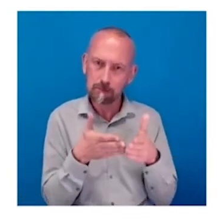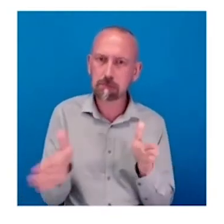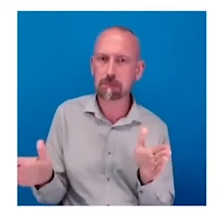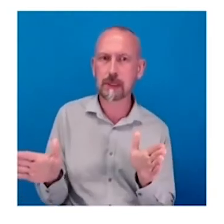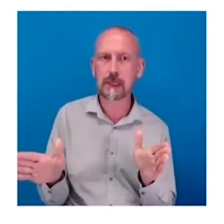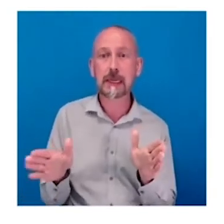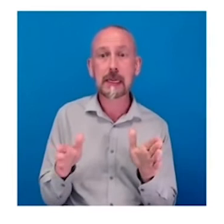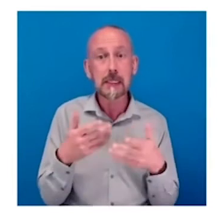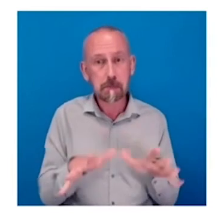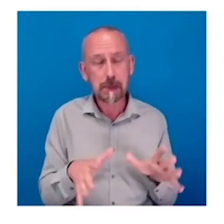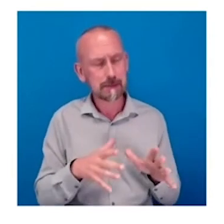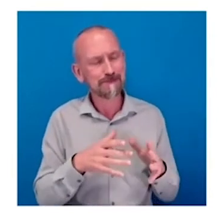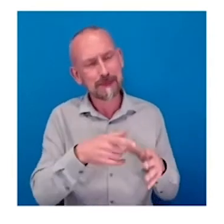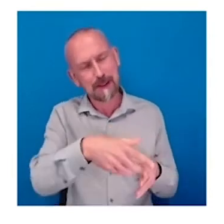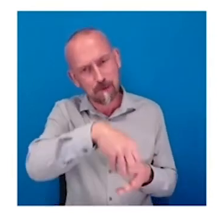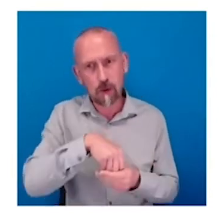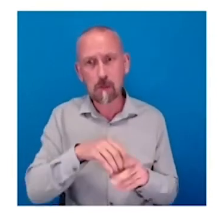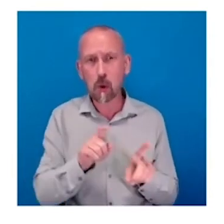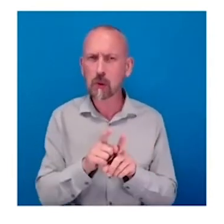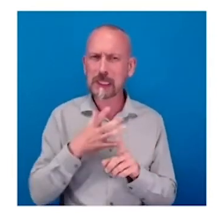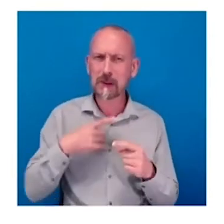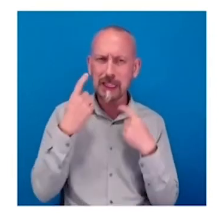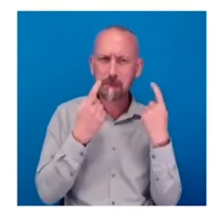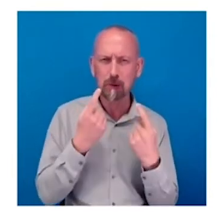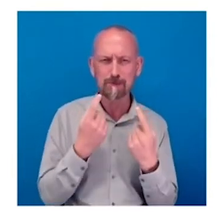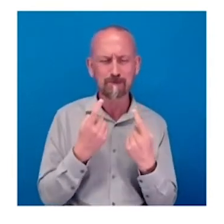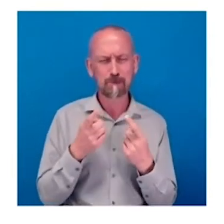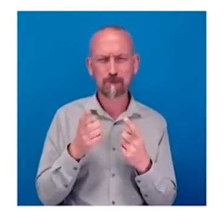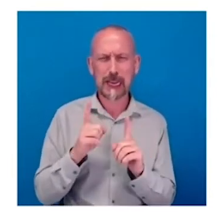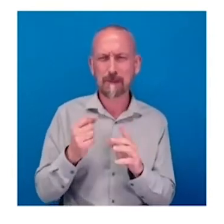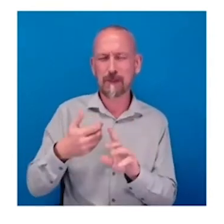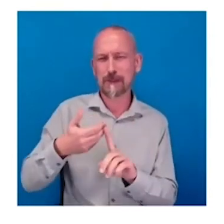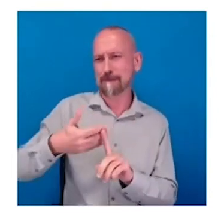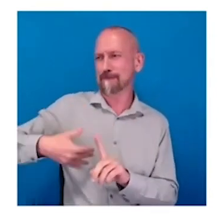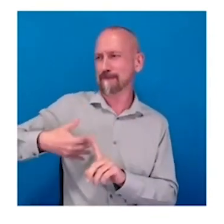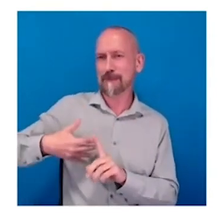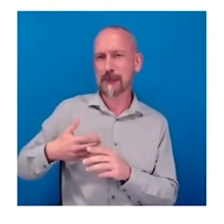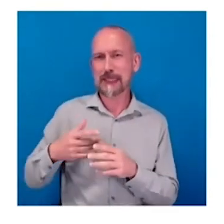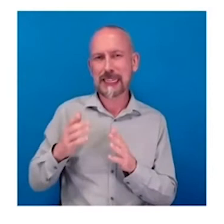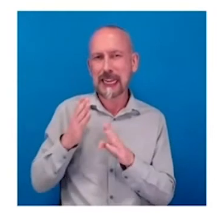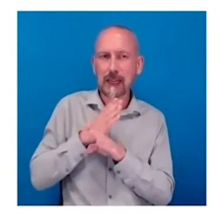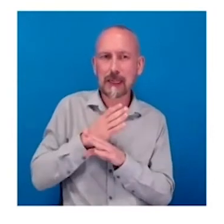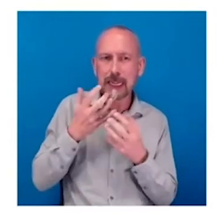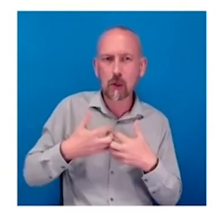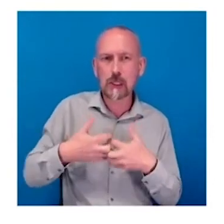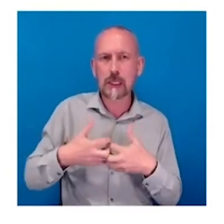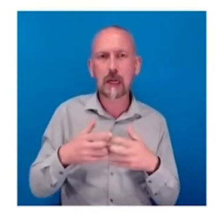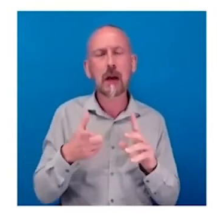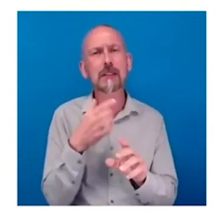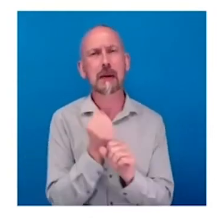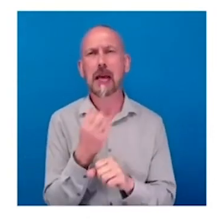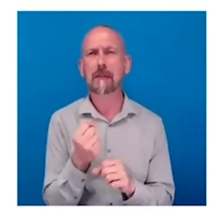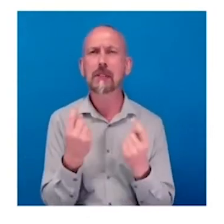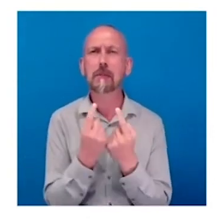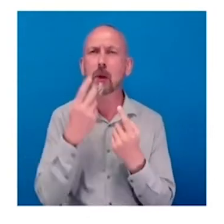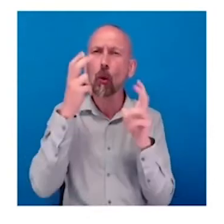scenes technology sometimes too. So for example, for people, we have something called Turn Up and Go. So